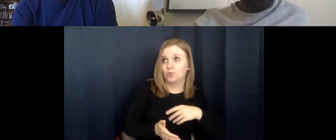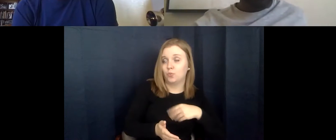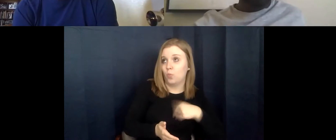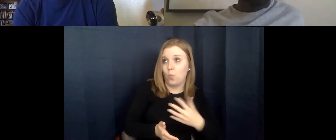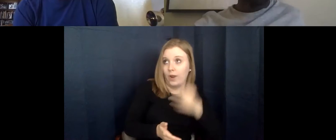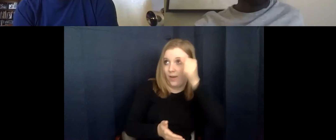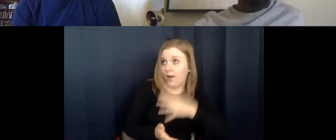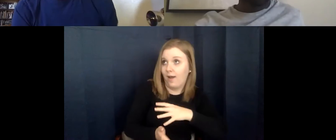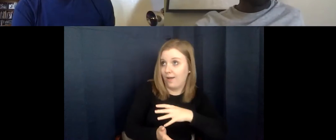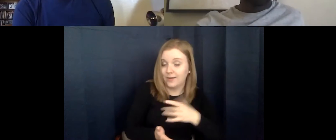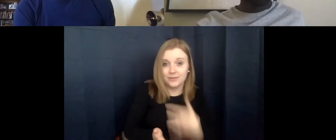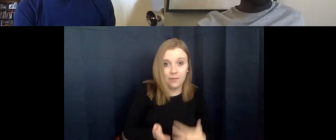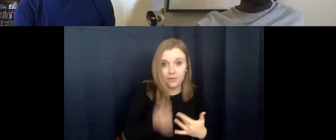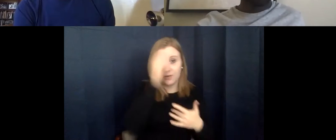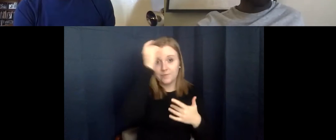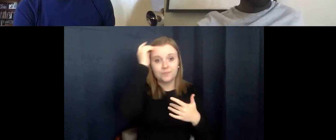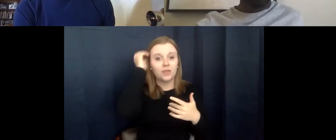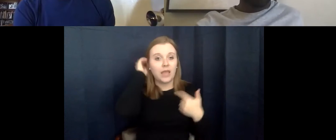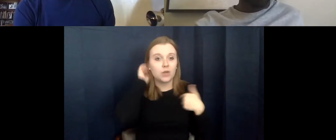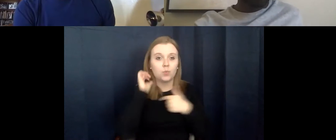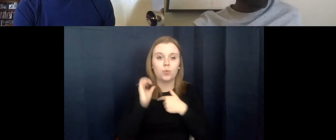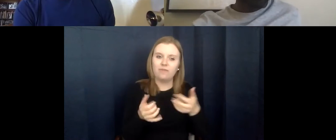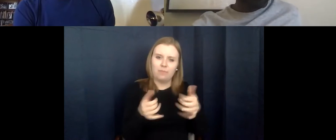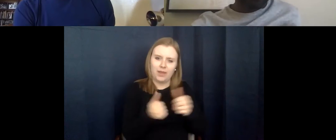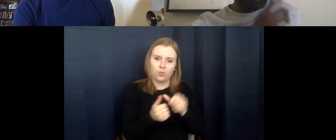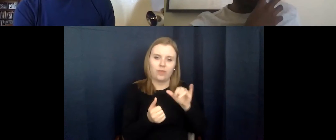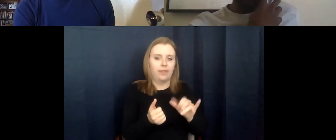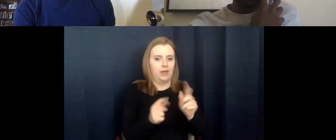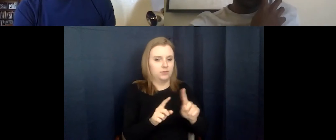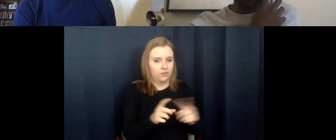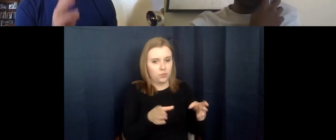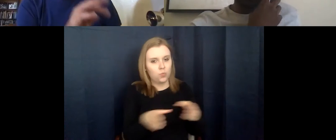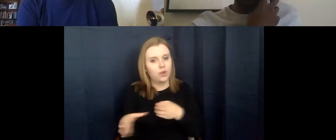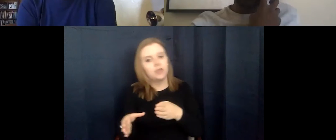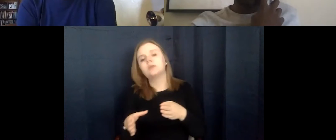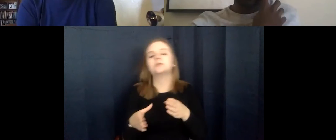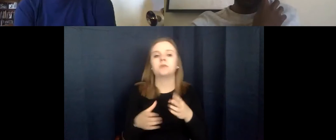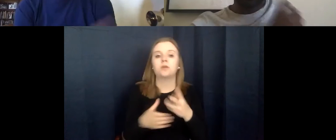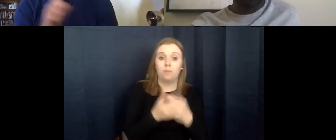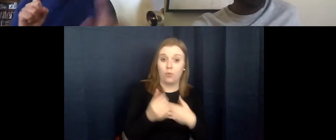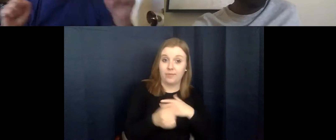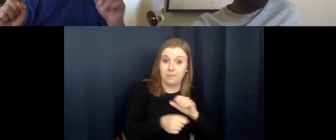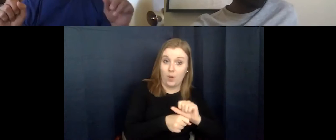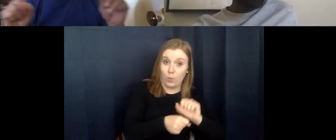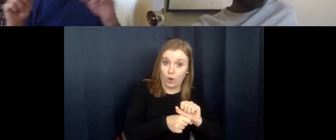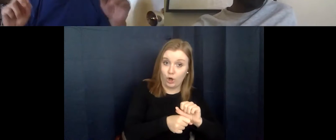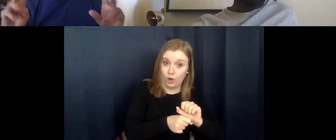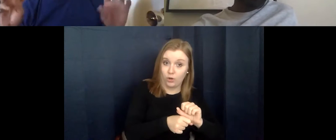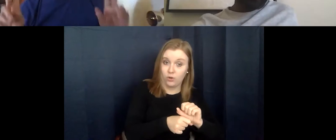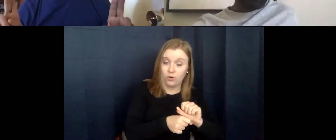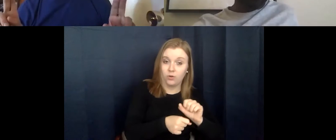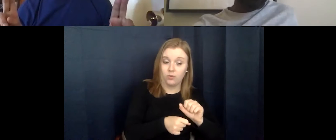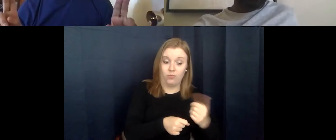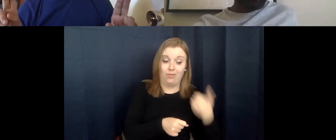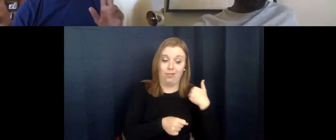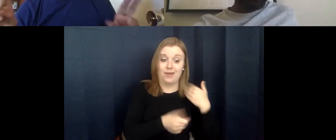And we play a lot with that in different ways, both in my work, where the last piece, all